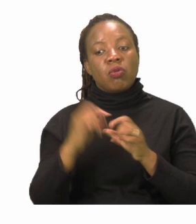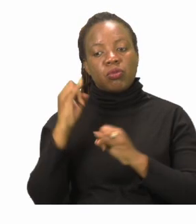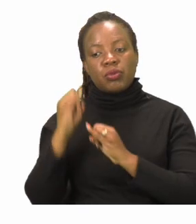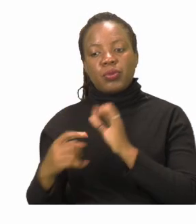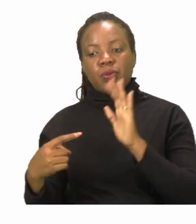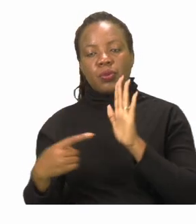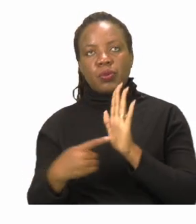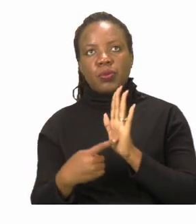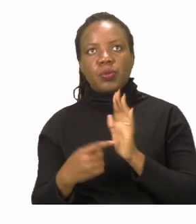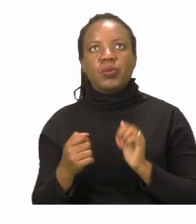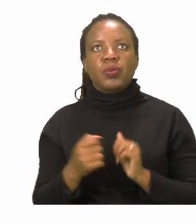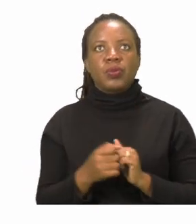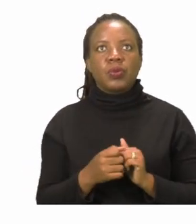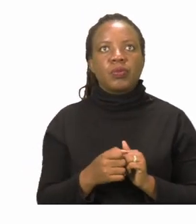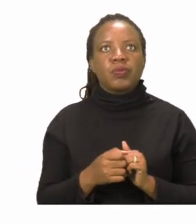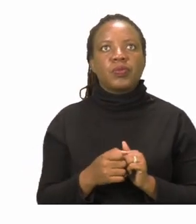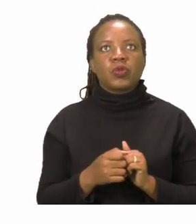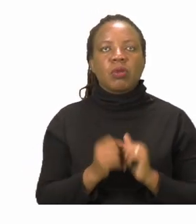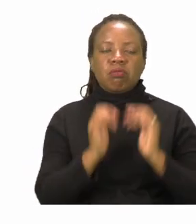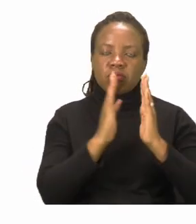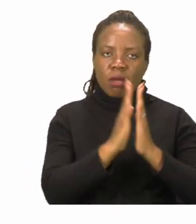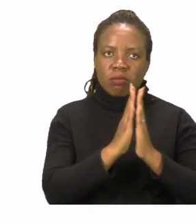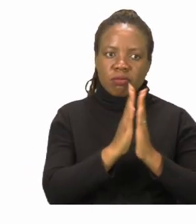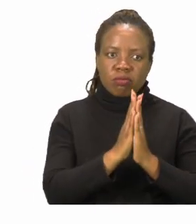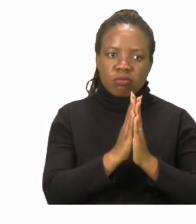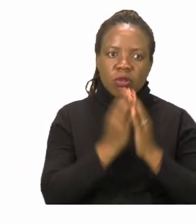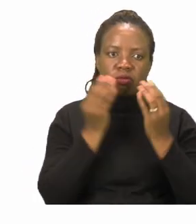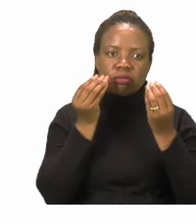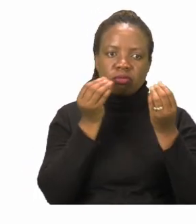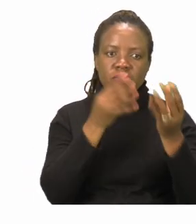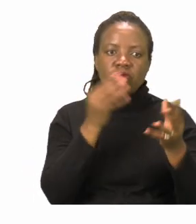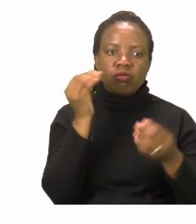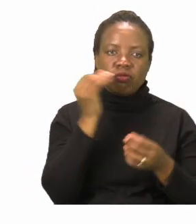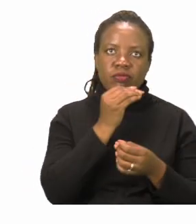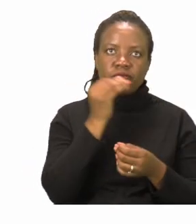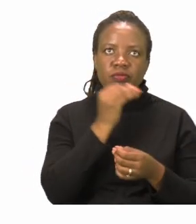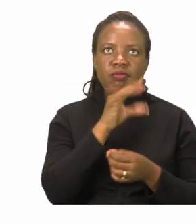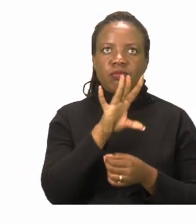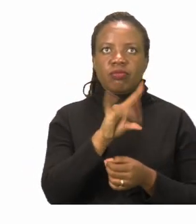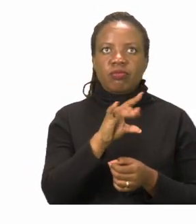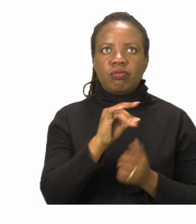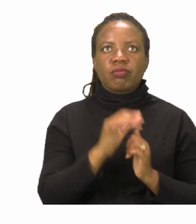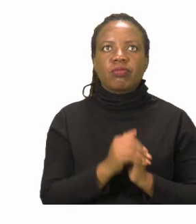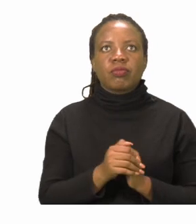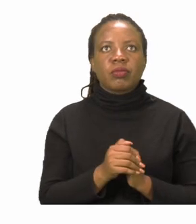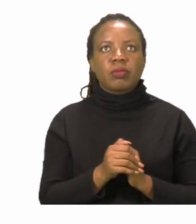Please feed the dog. Eat all your vegetables.